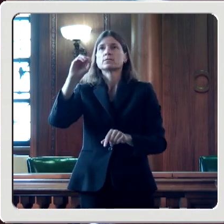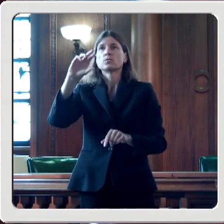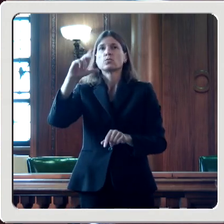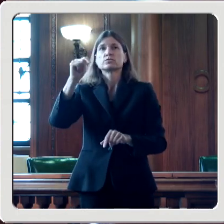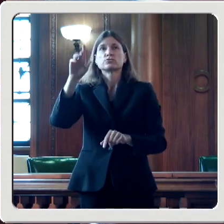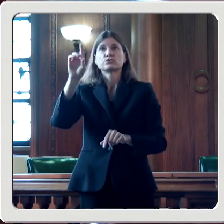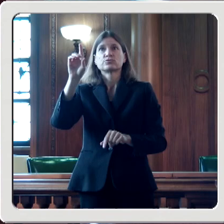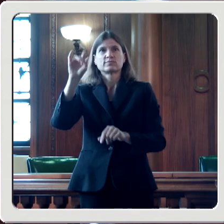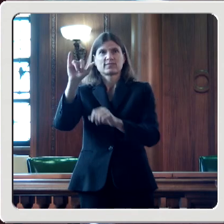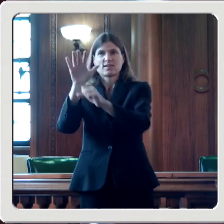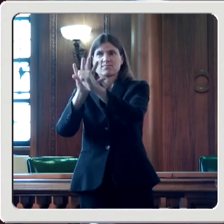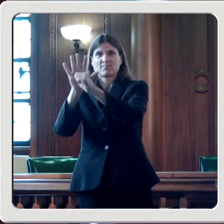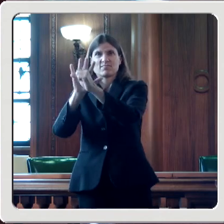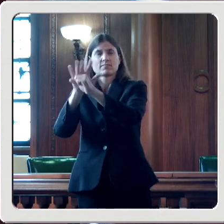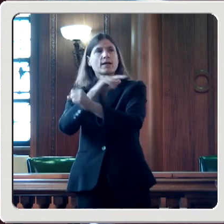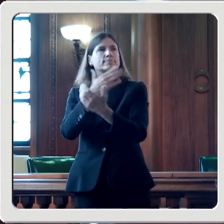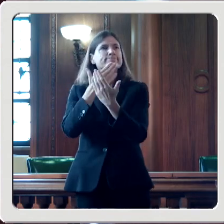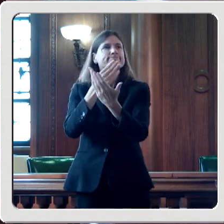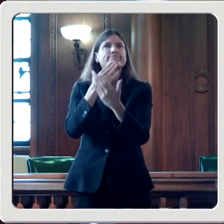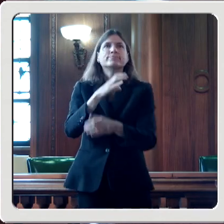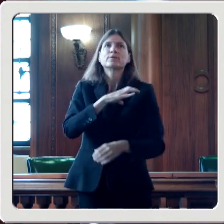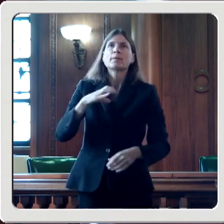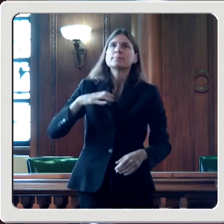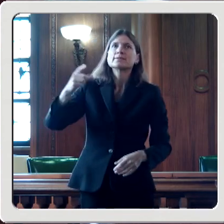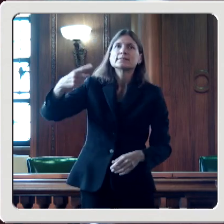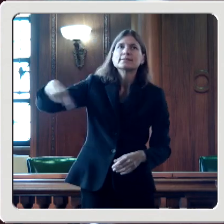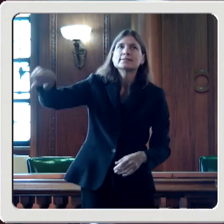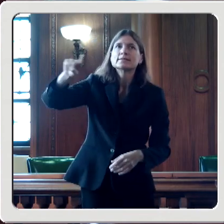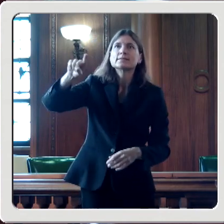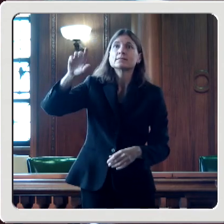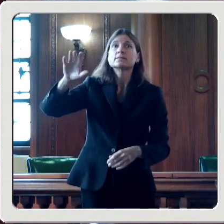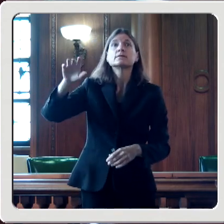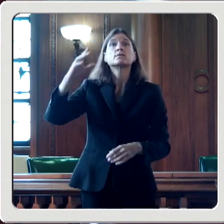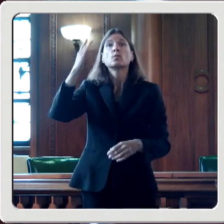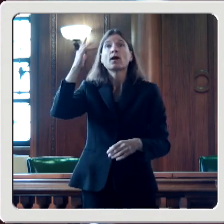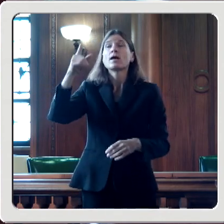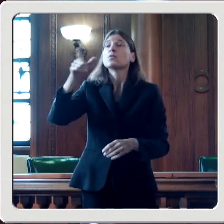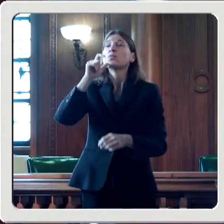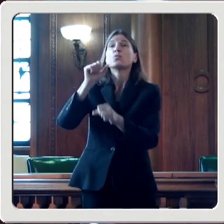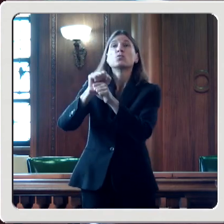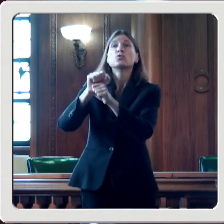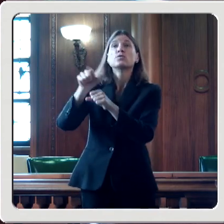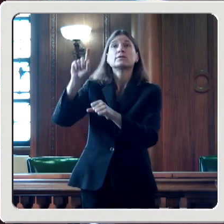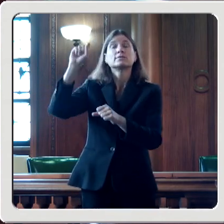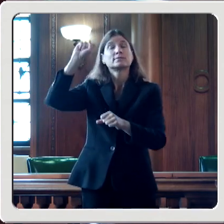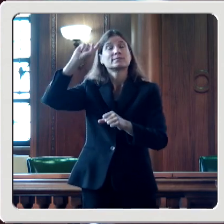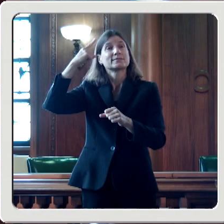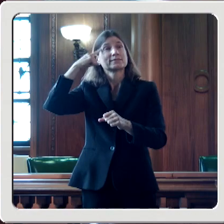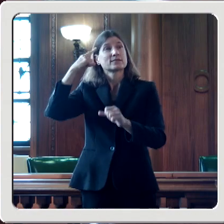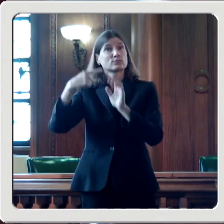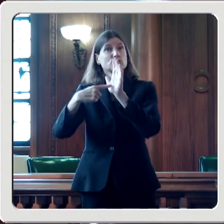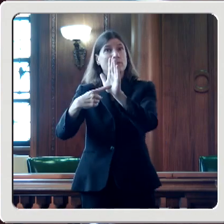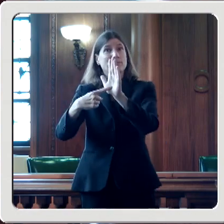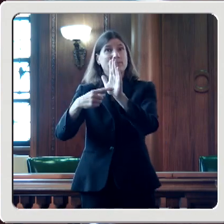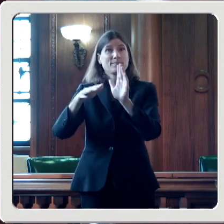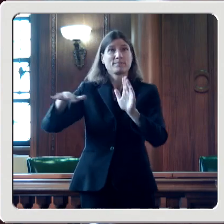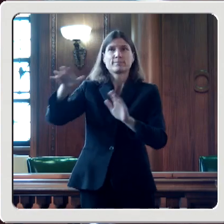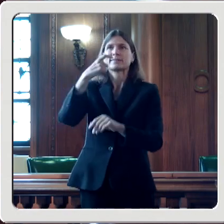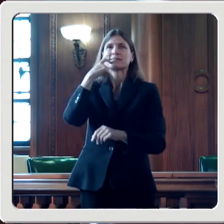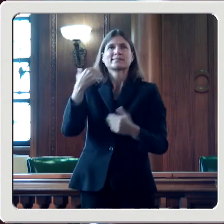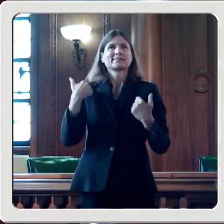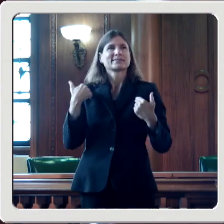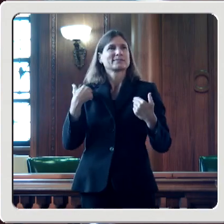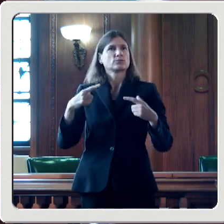state rep from that area, and Zeta Govin, the Orchard in Bloom, the hanging flower